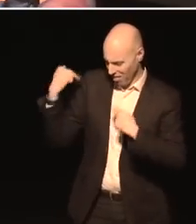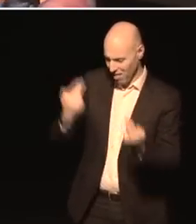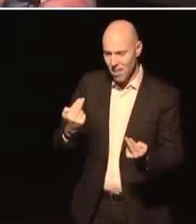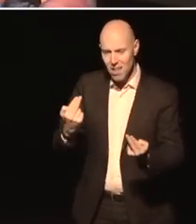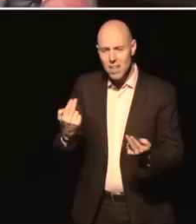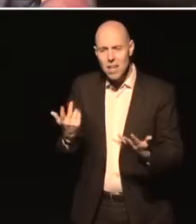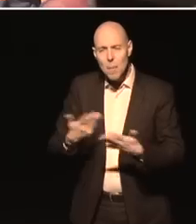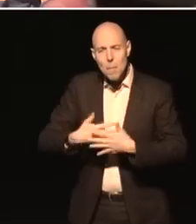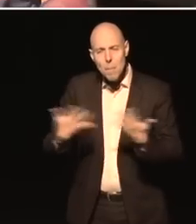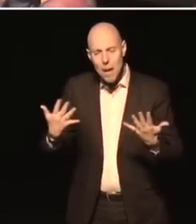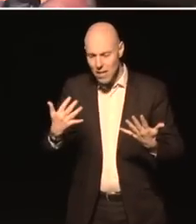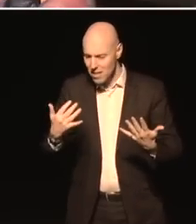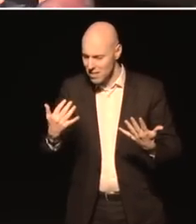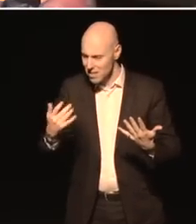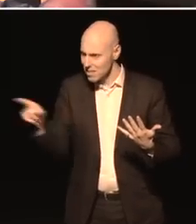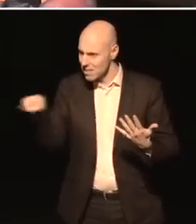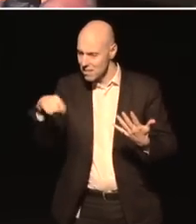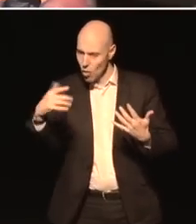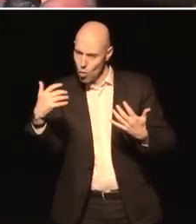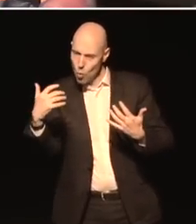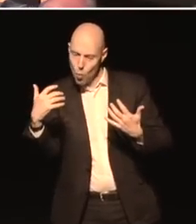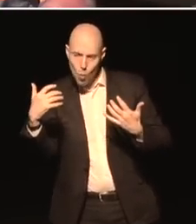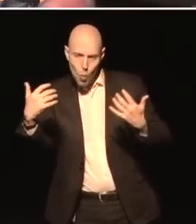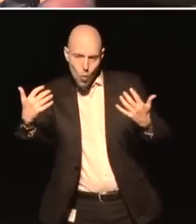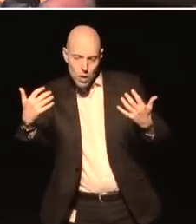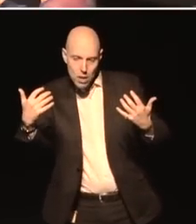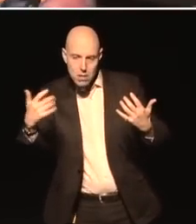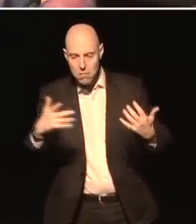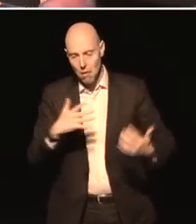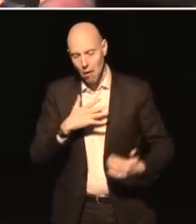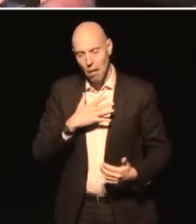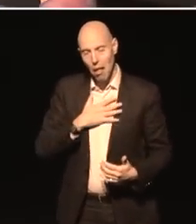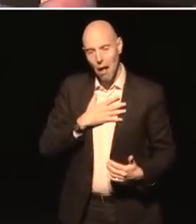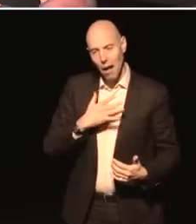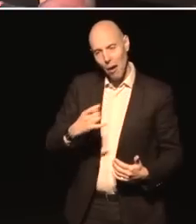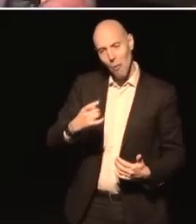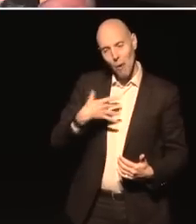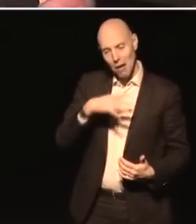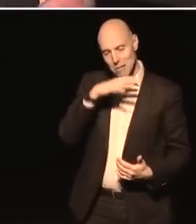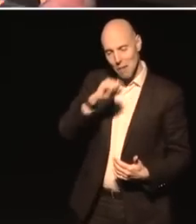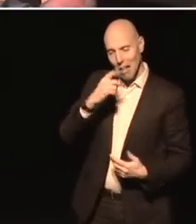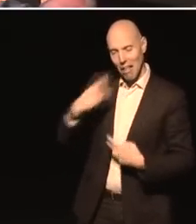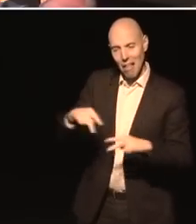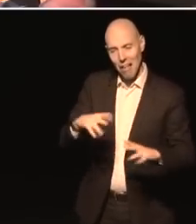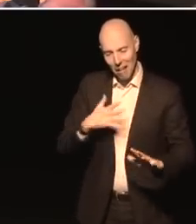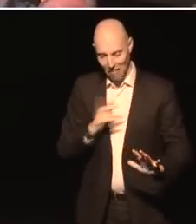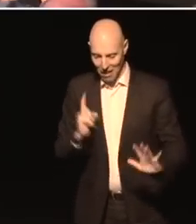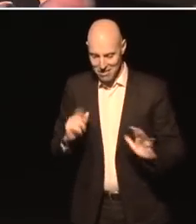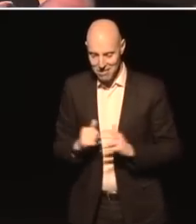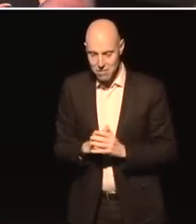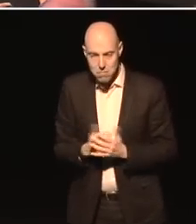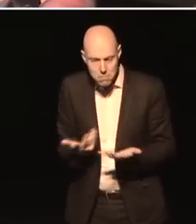that many of your core audience, I imagine, are quite attached to and expect to see. Mm. So how do you overcome that